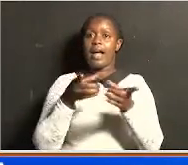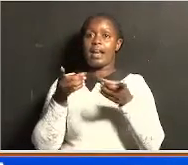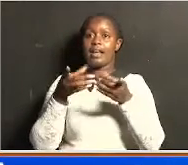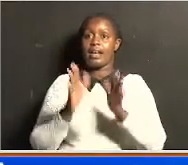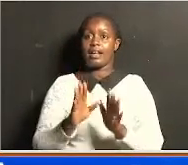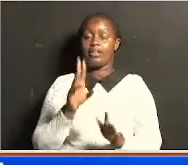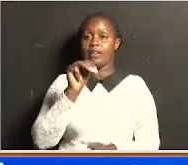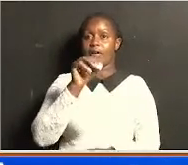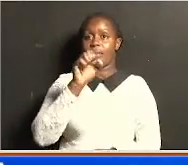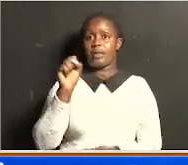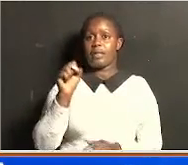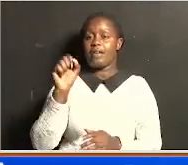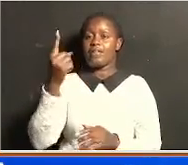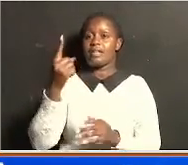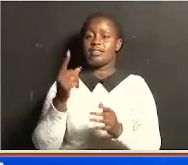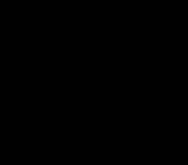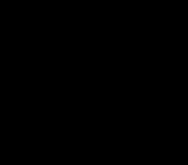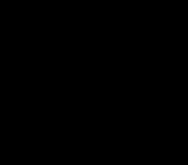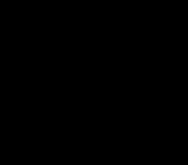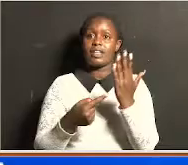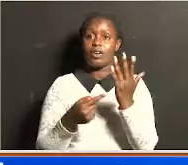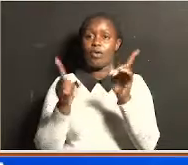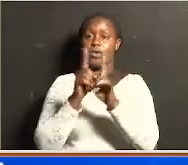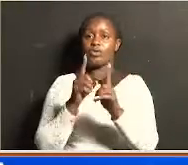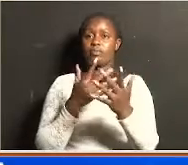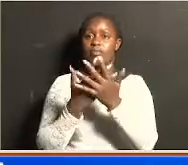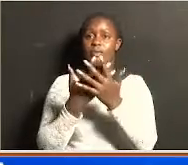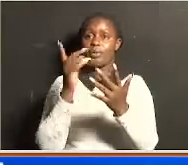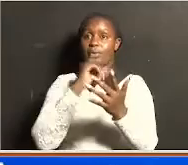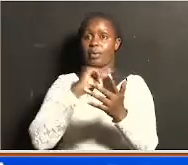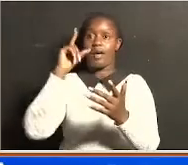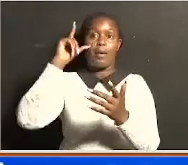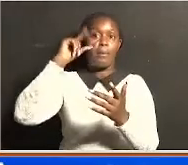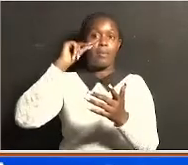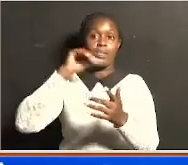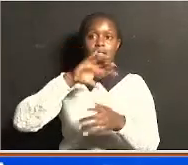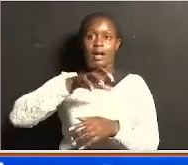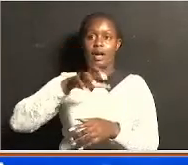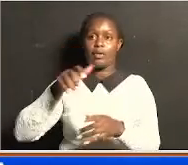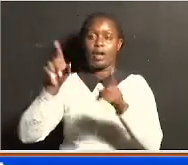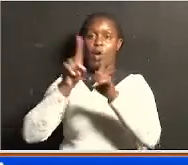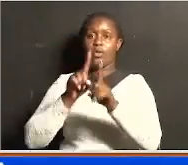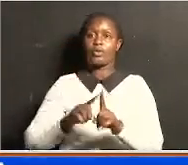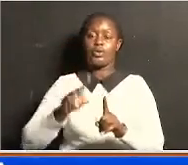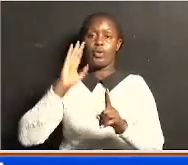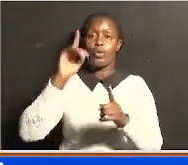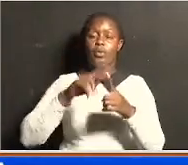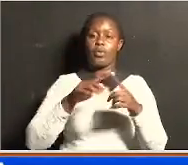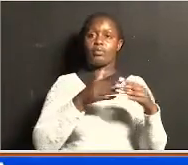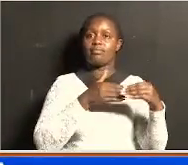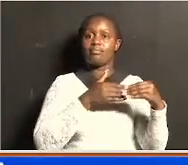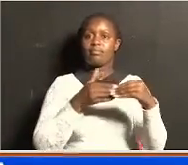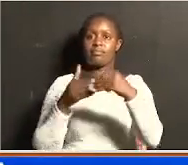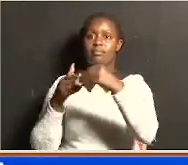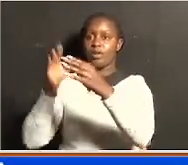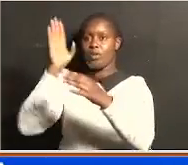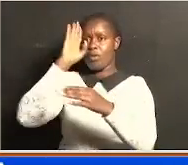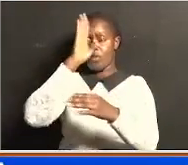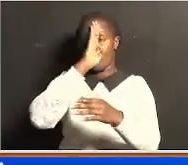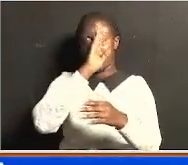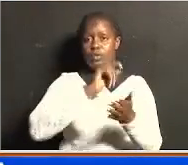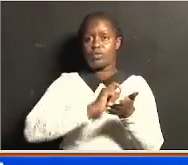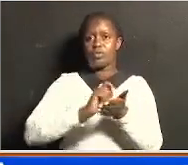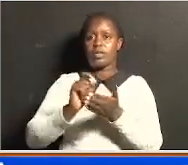MS Fastech General Supplies, was arrested in Mombasa County and will be escorted to Bungoma to record a